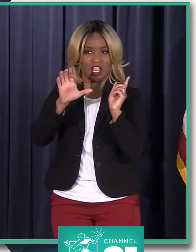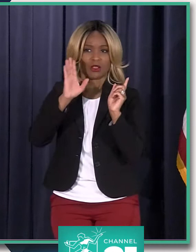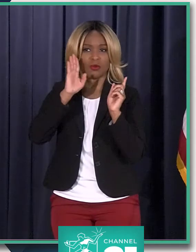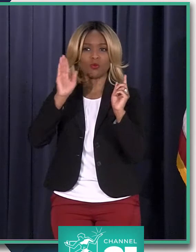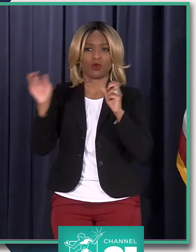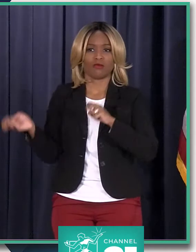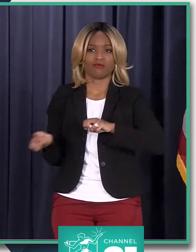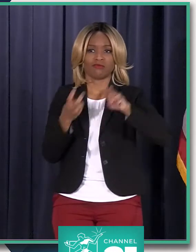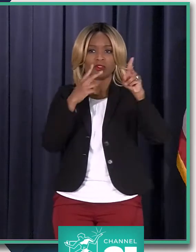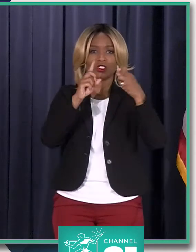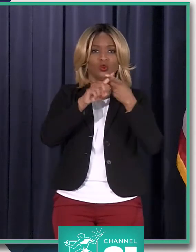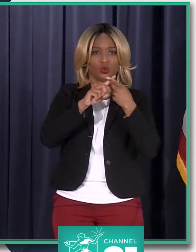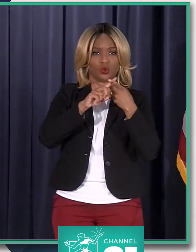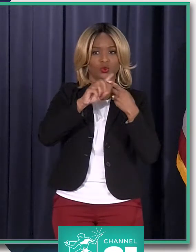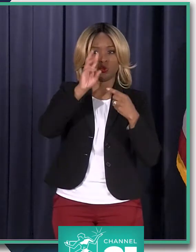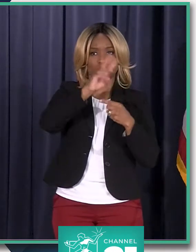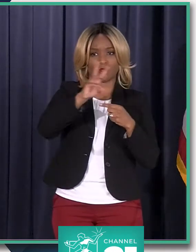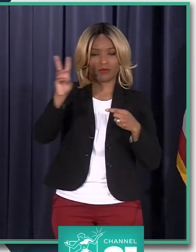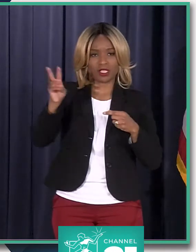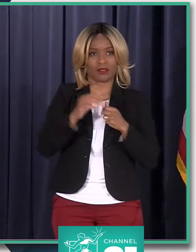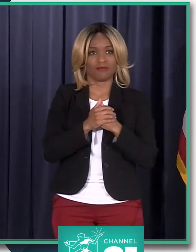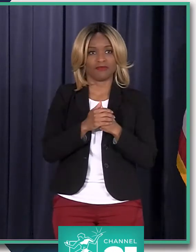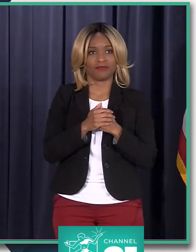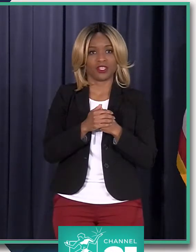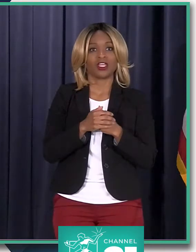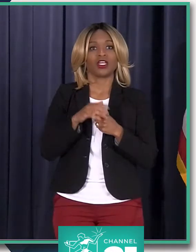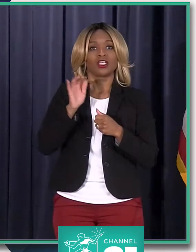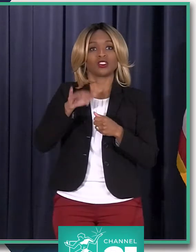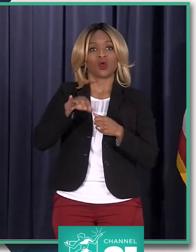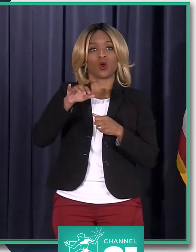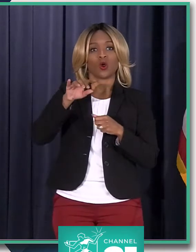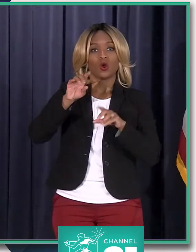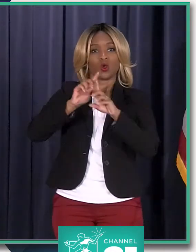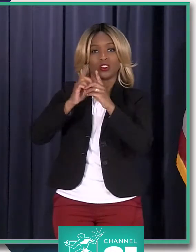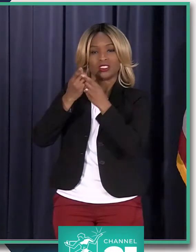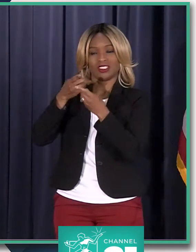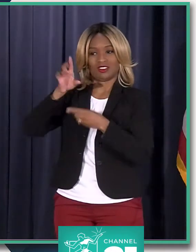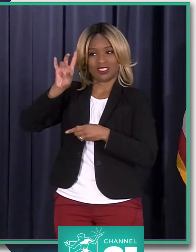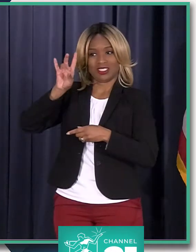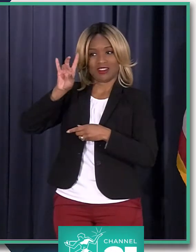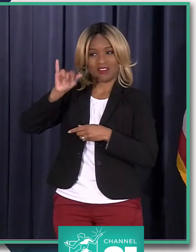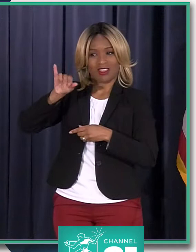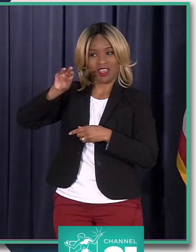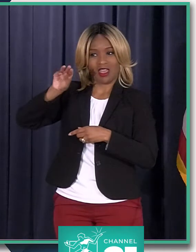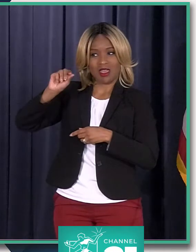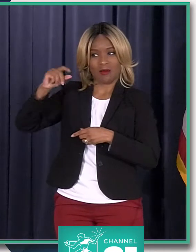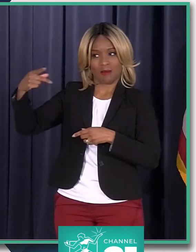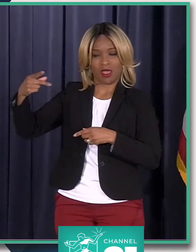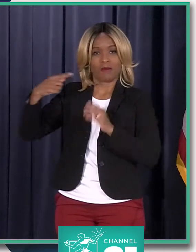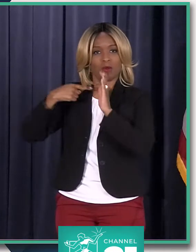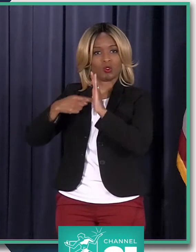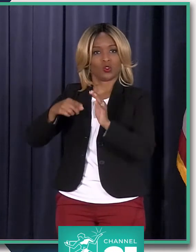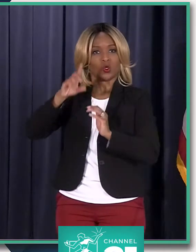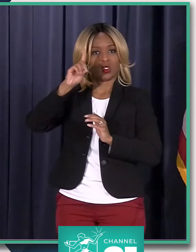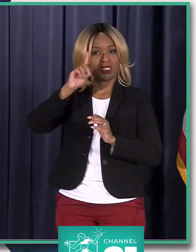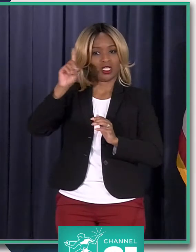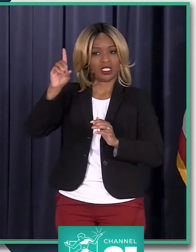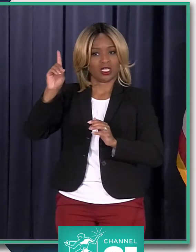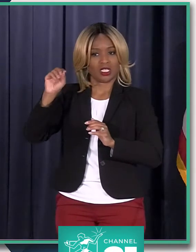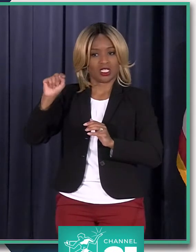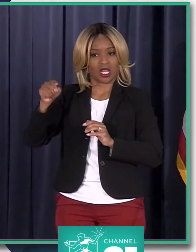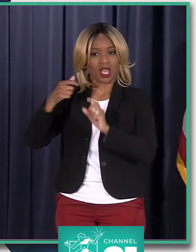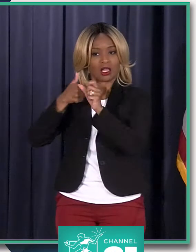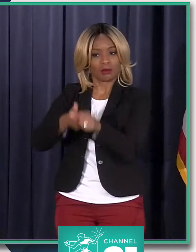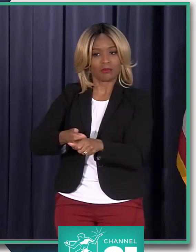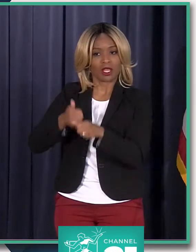website. Zooming into that, the District 7 map I used as an example will show the DDOT compliance liaison.